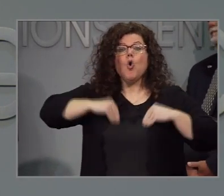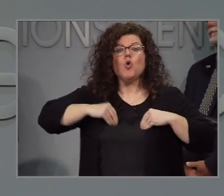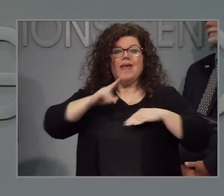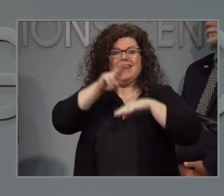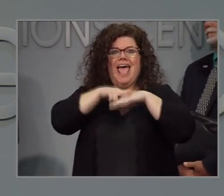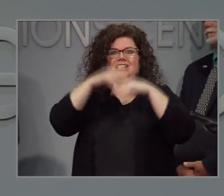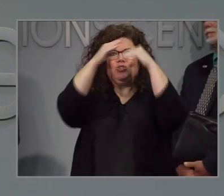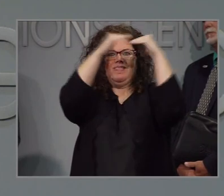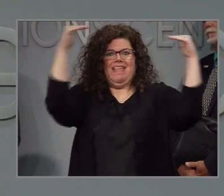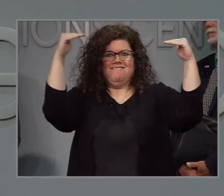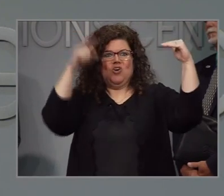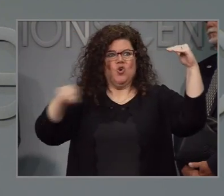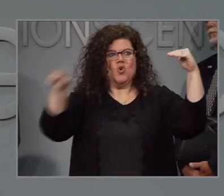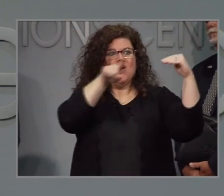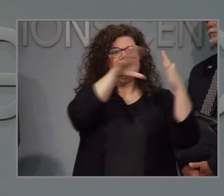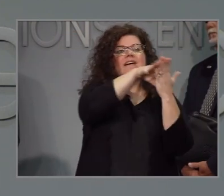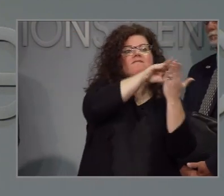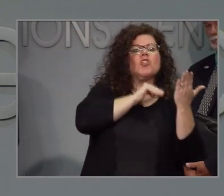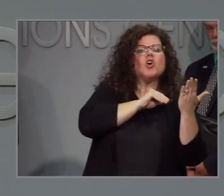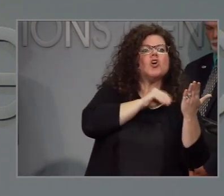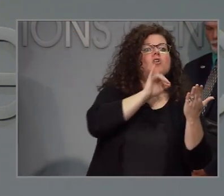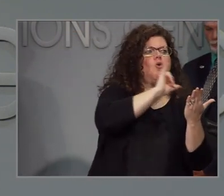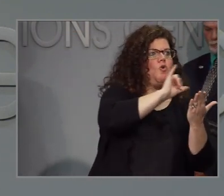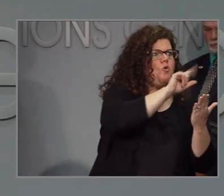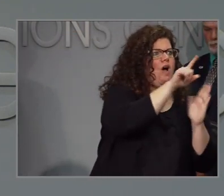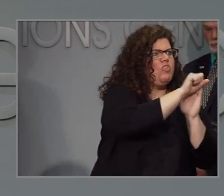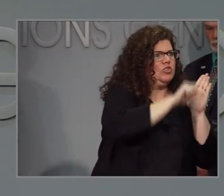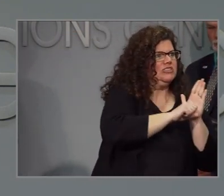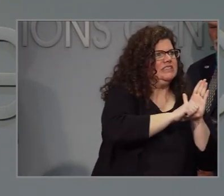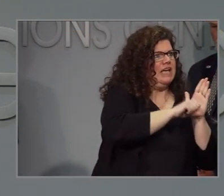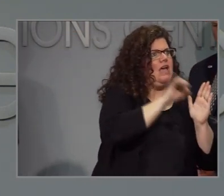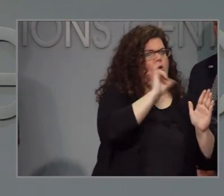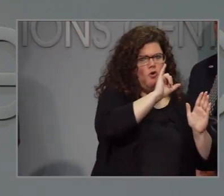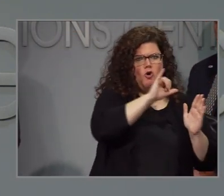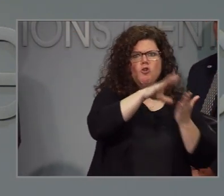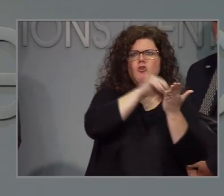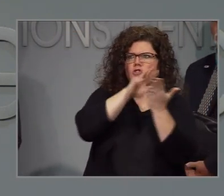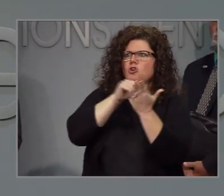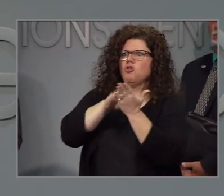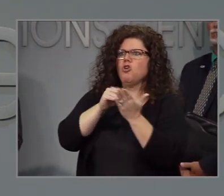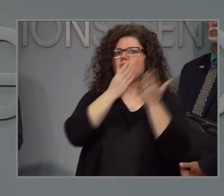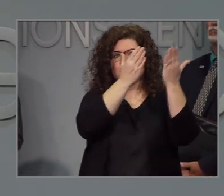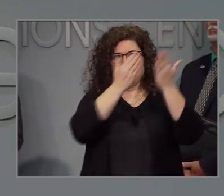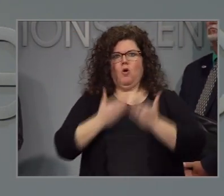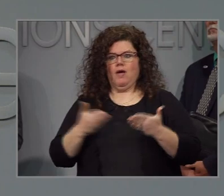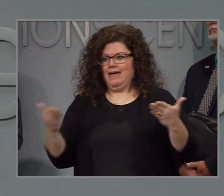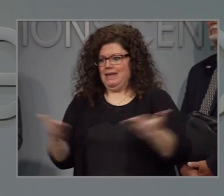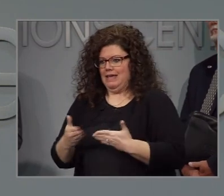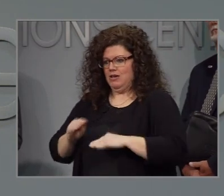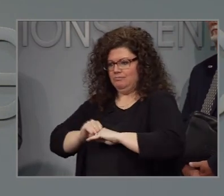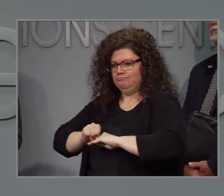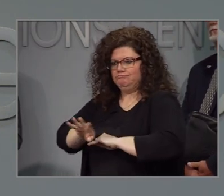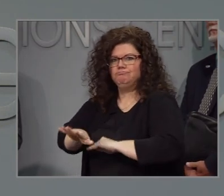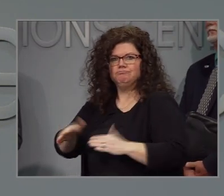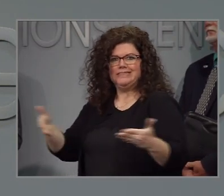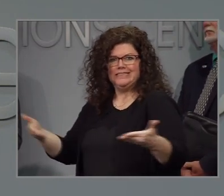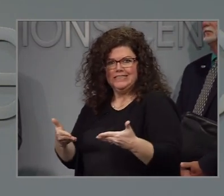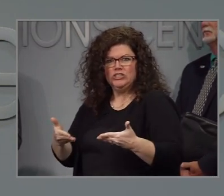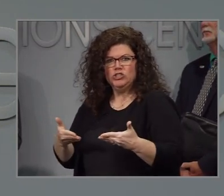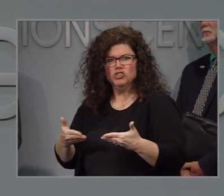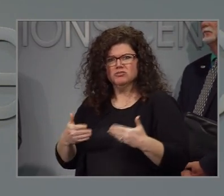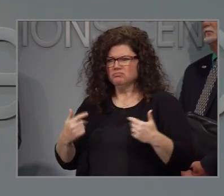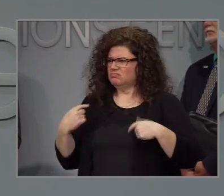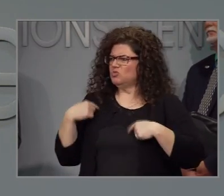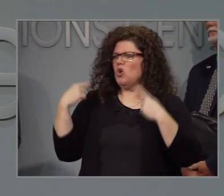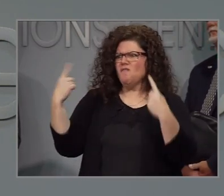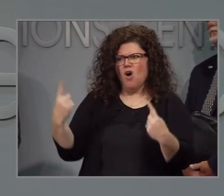lot of lessons from other places in the state, and they've brought best practices here to North Carolina. I've been very pleased with the actions that they're taking